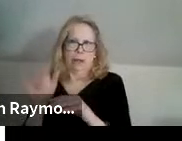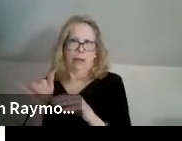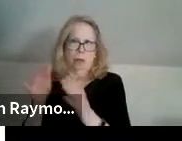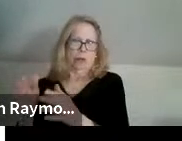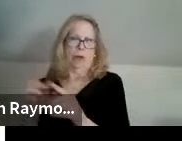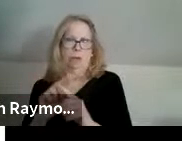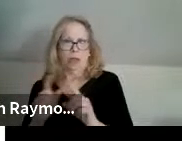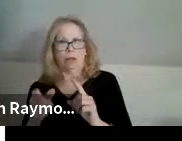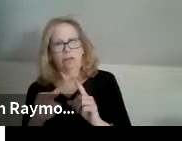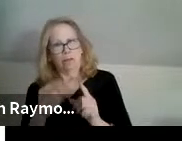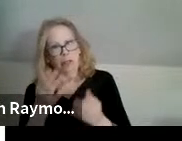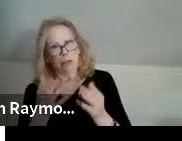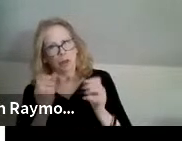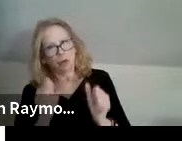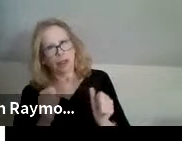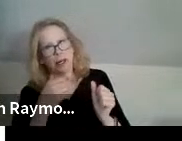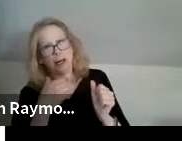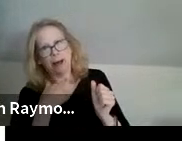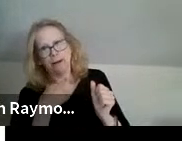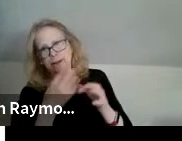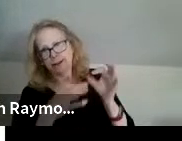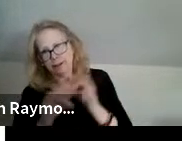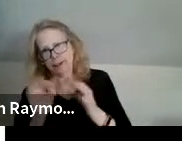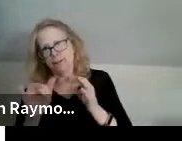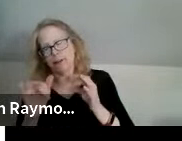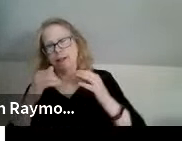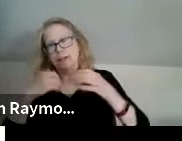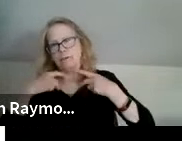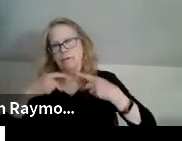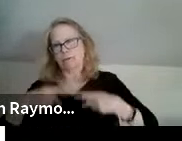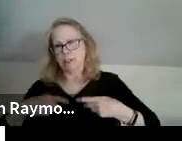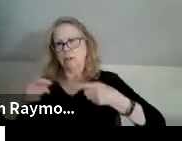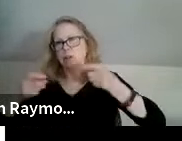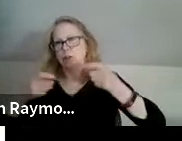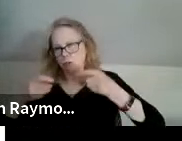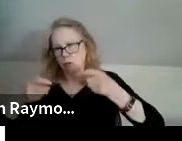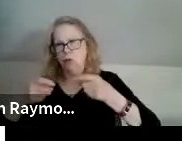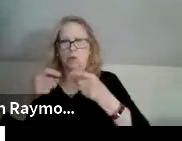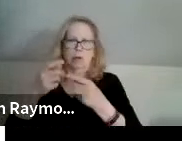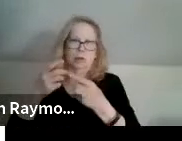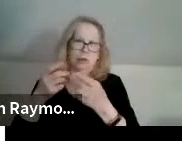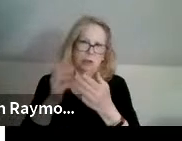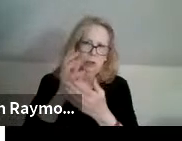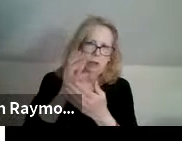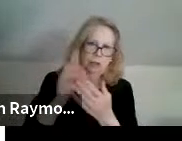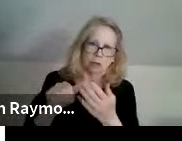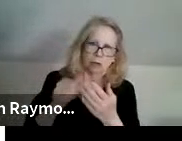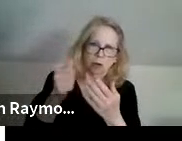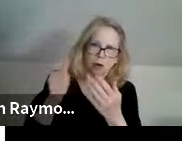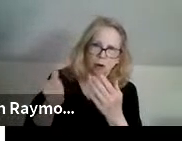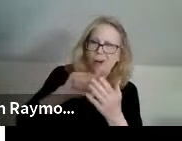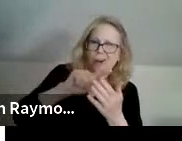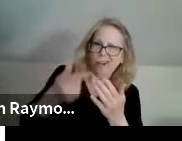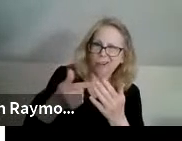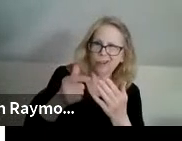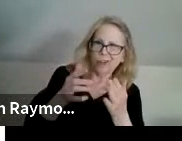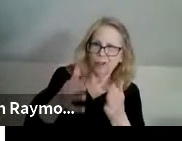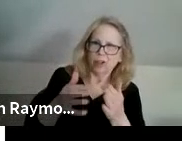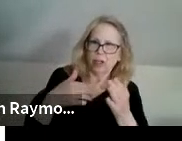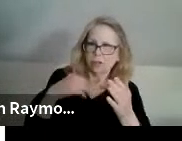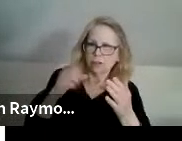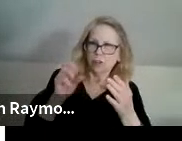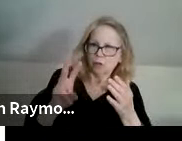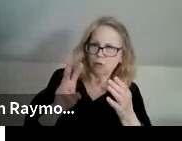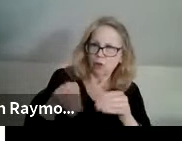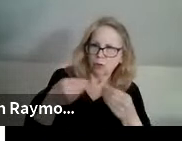But maybe you can have the physical controls that apply for it, or the alternative way of having the software